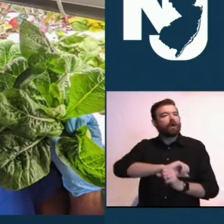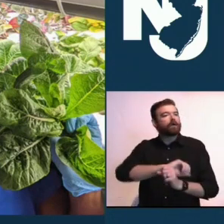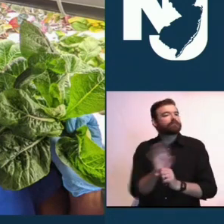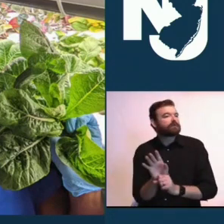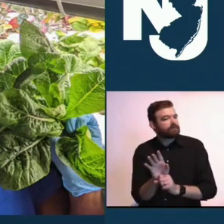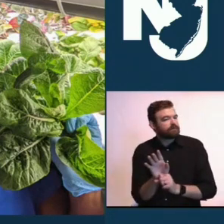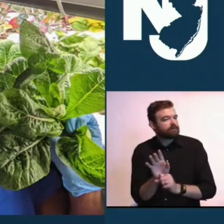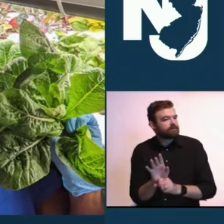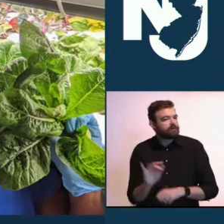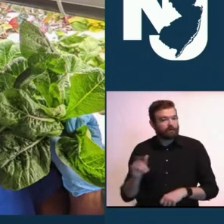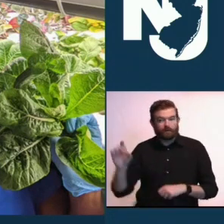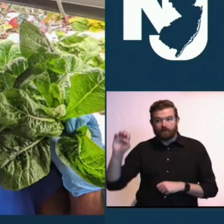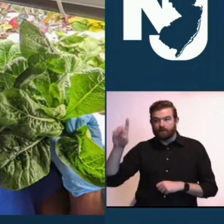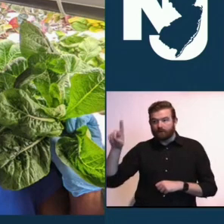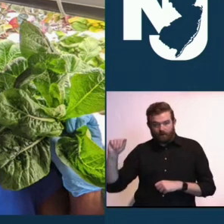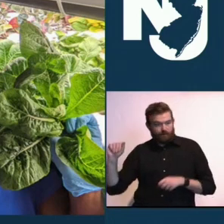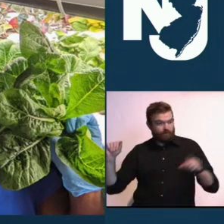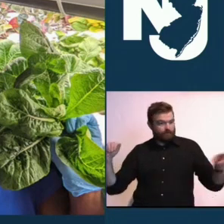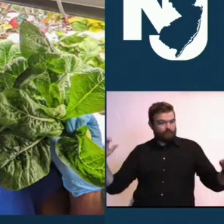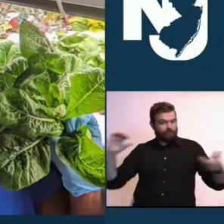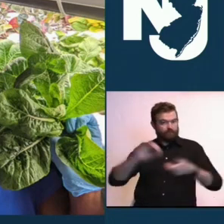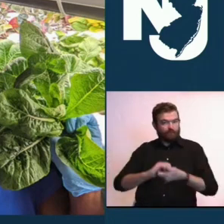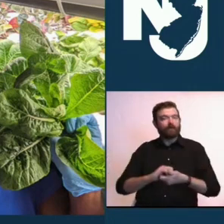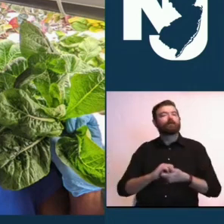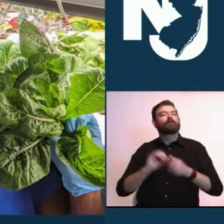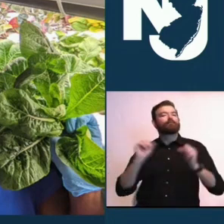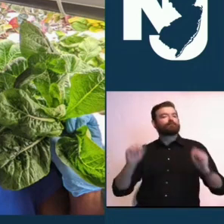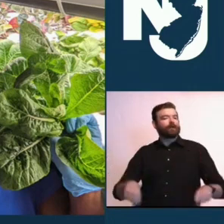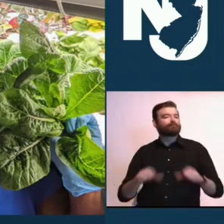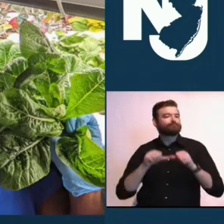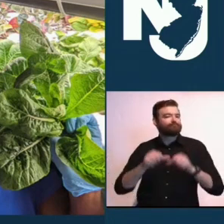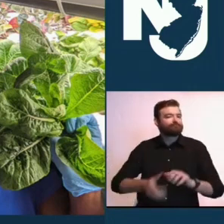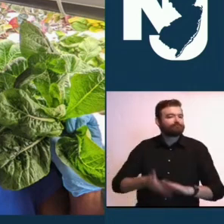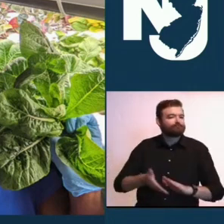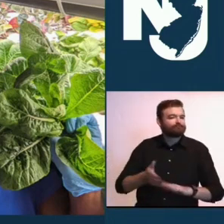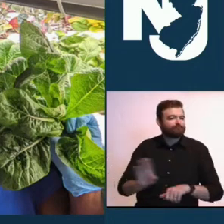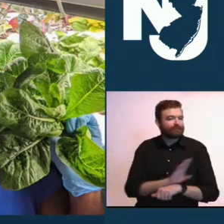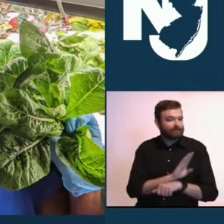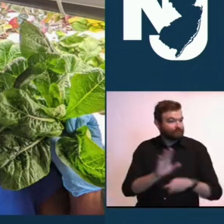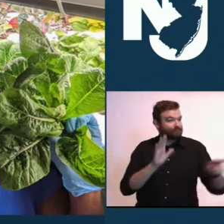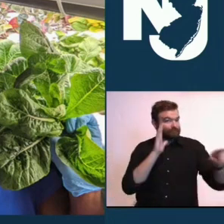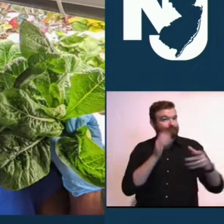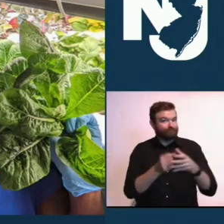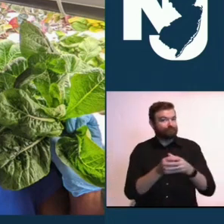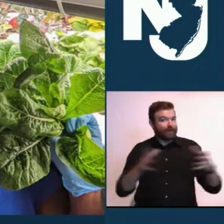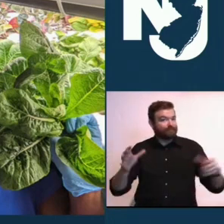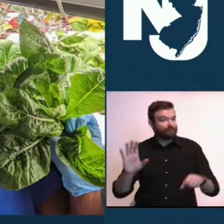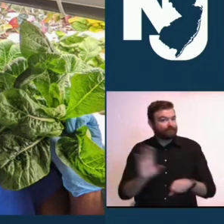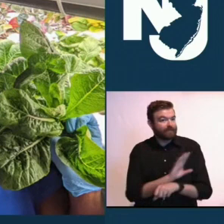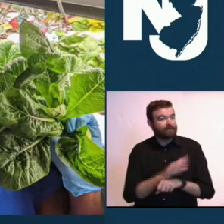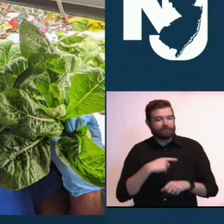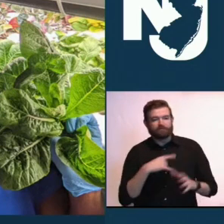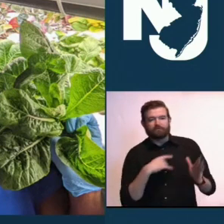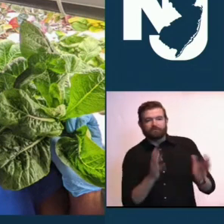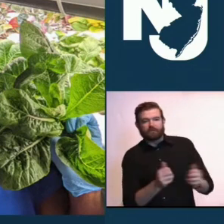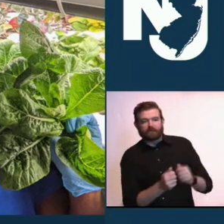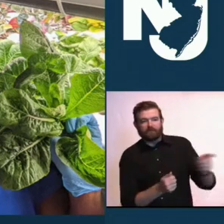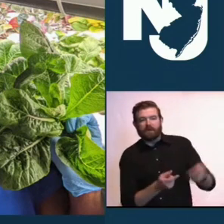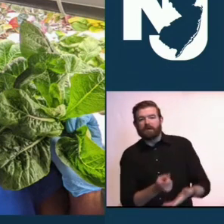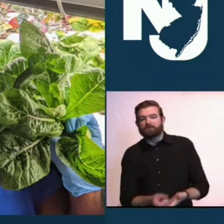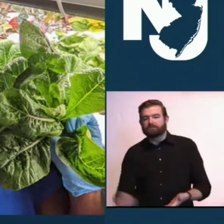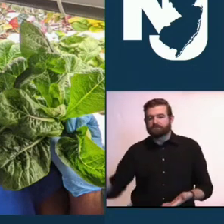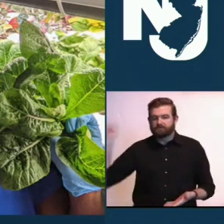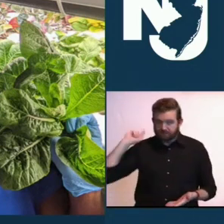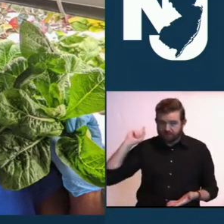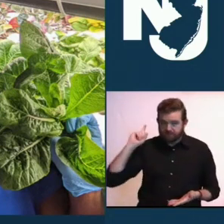with the EDA continues as well as he looks to expand. I had the opportunity to chat with Desmond last week and